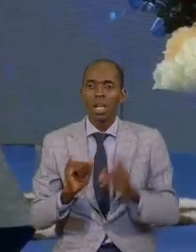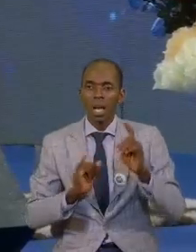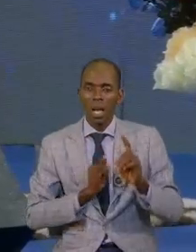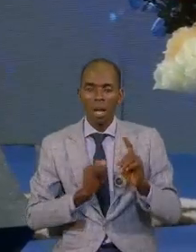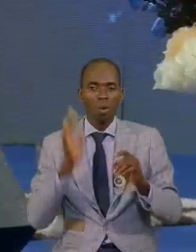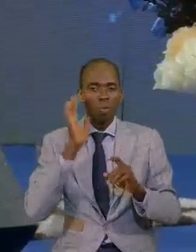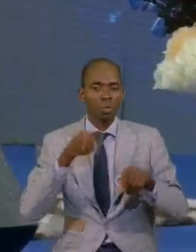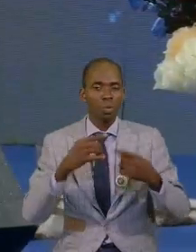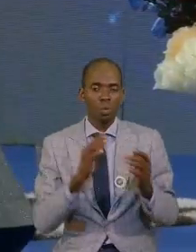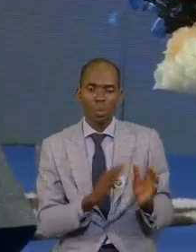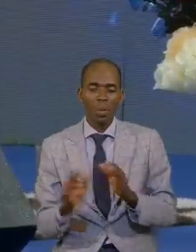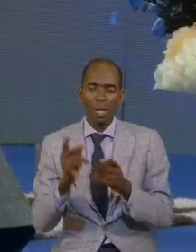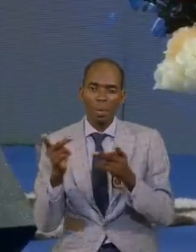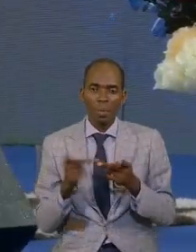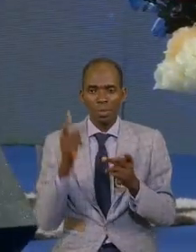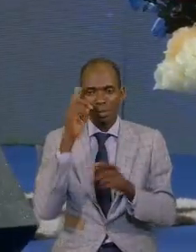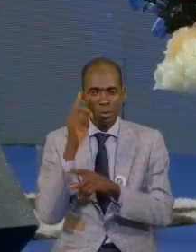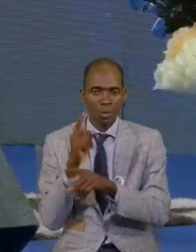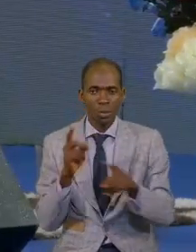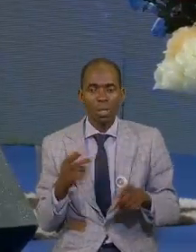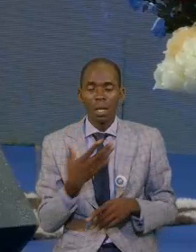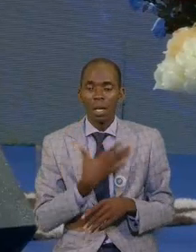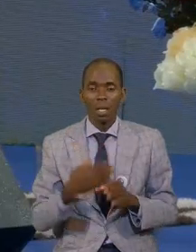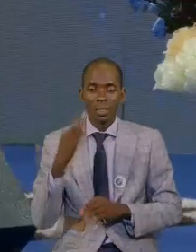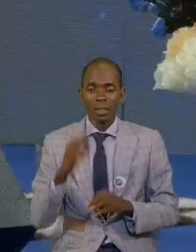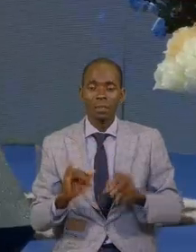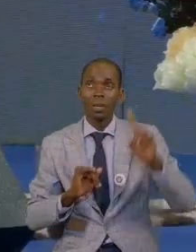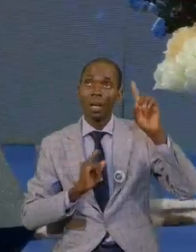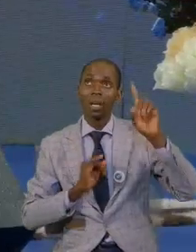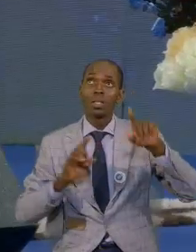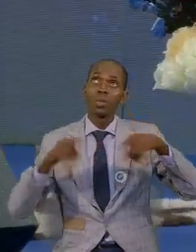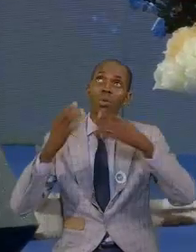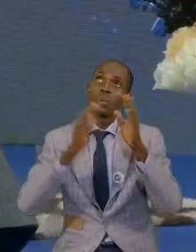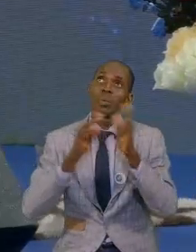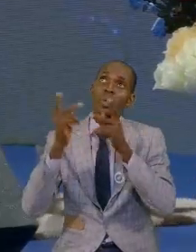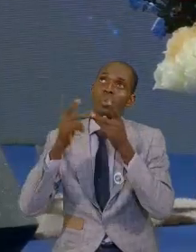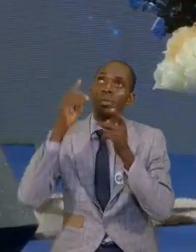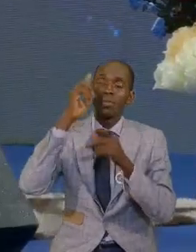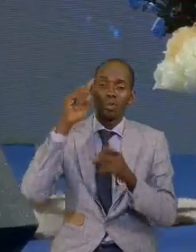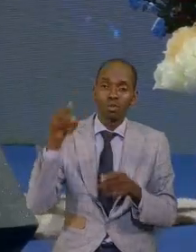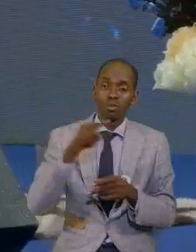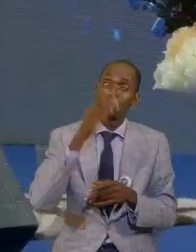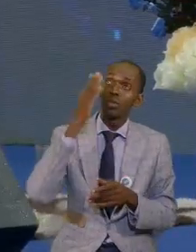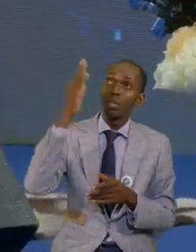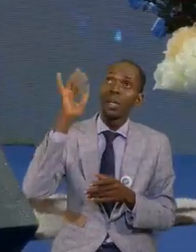you. And if I go and prepare a place for you, I will come again